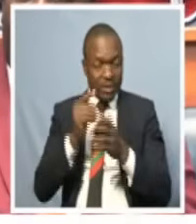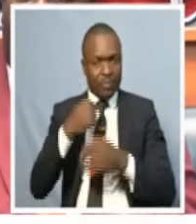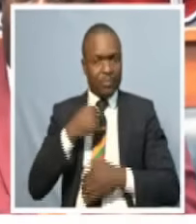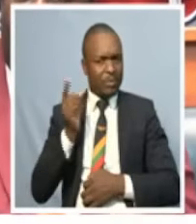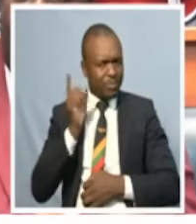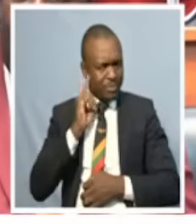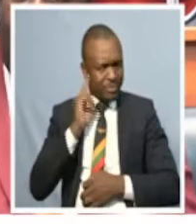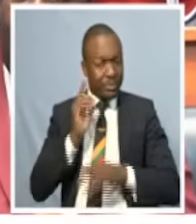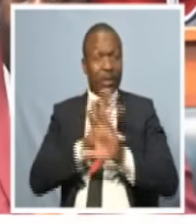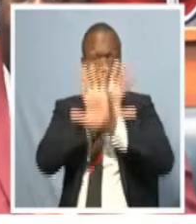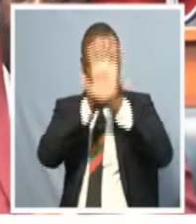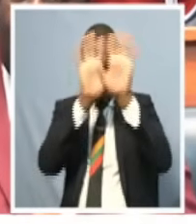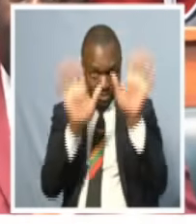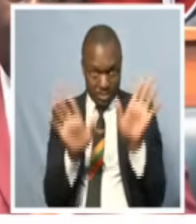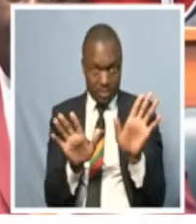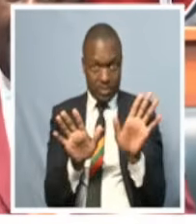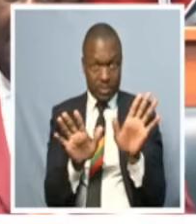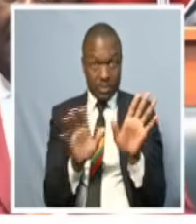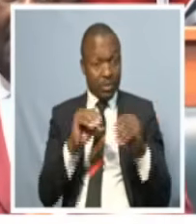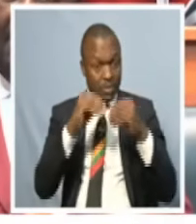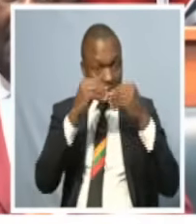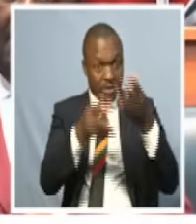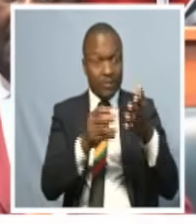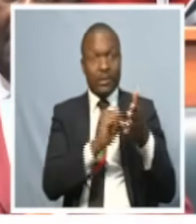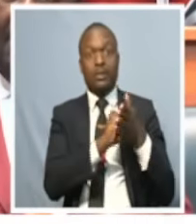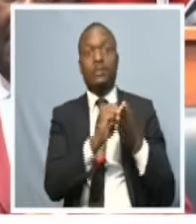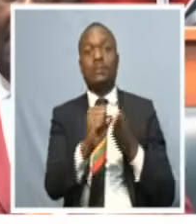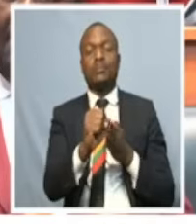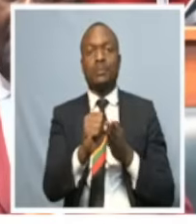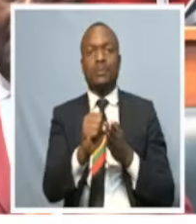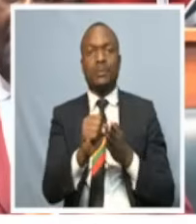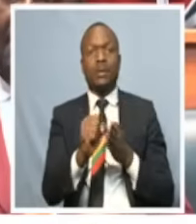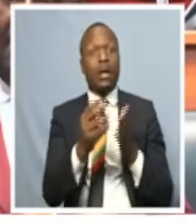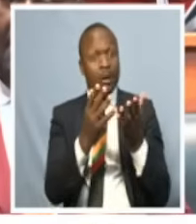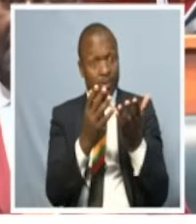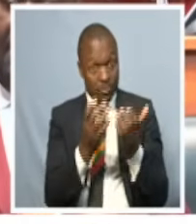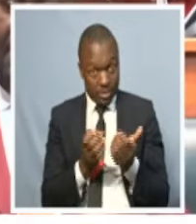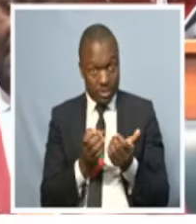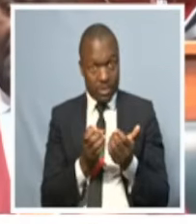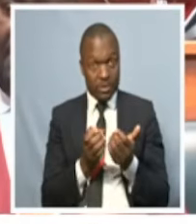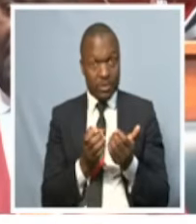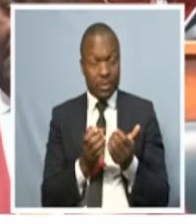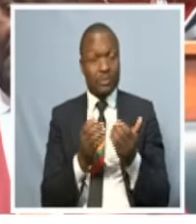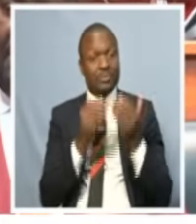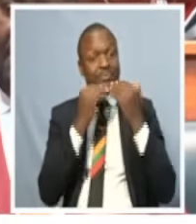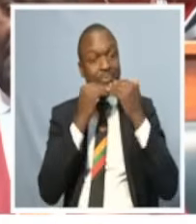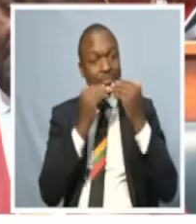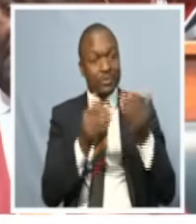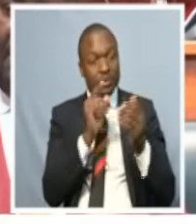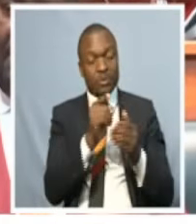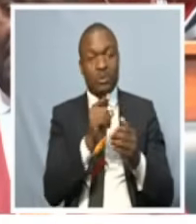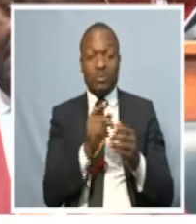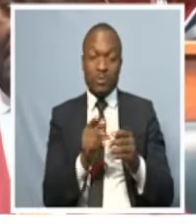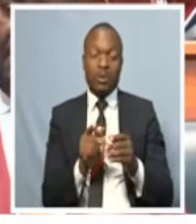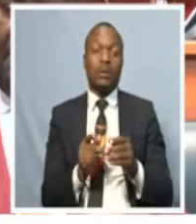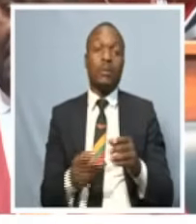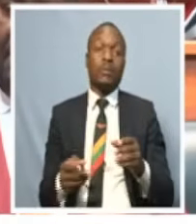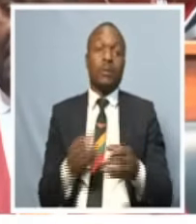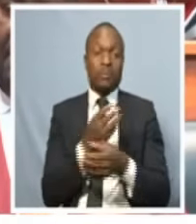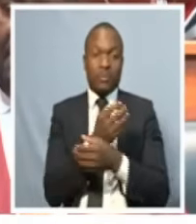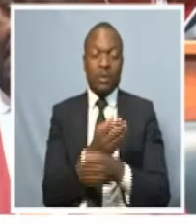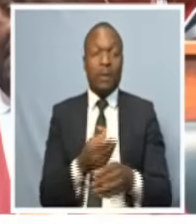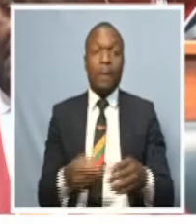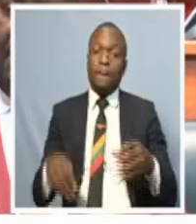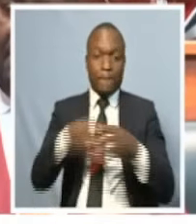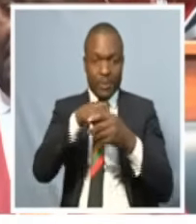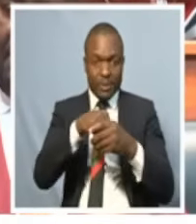was listening very attentively when you were issuing the statement, and I want to commend you for having taken care of the